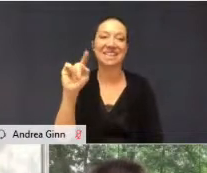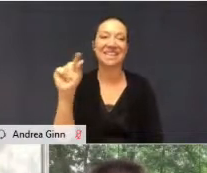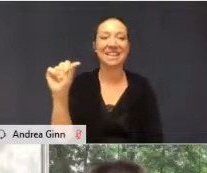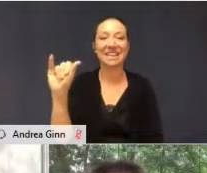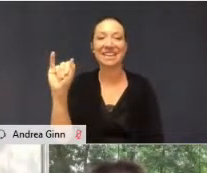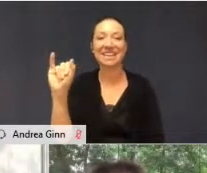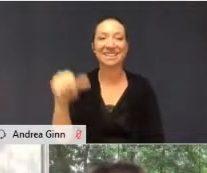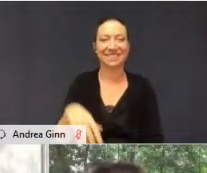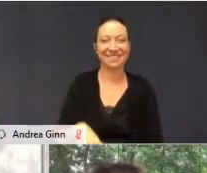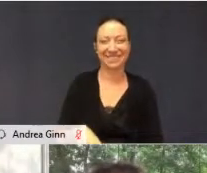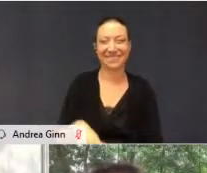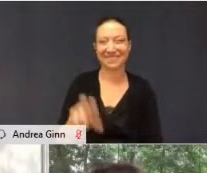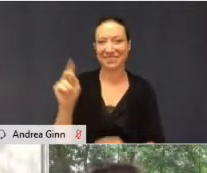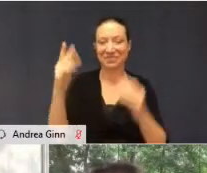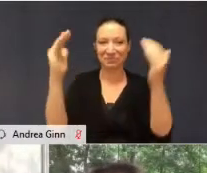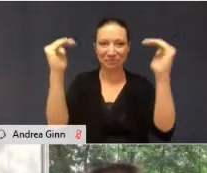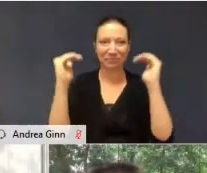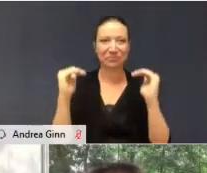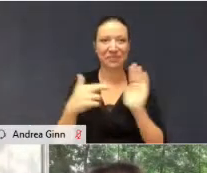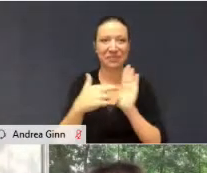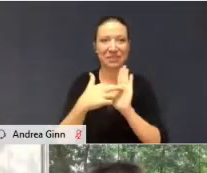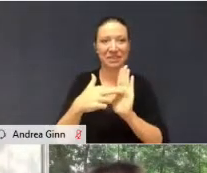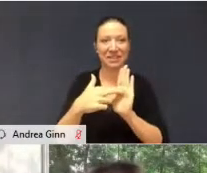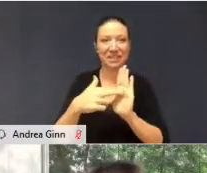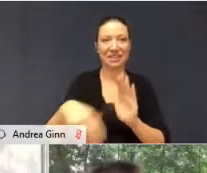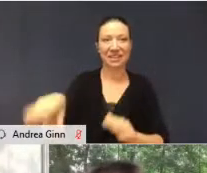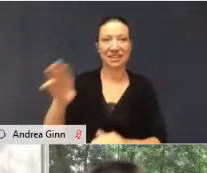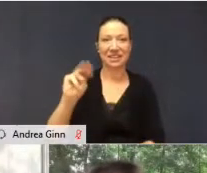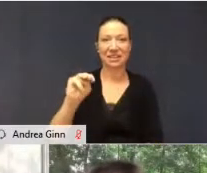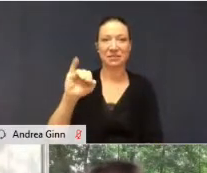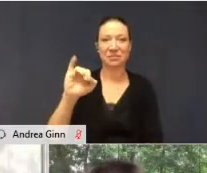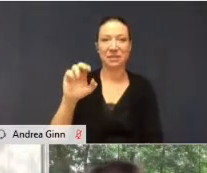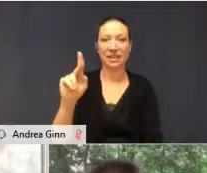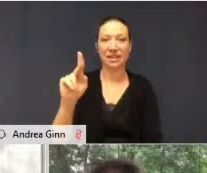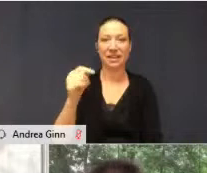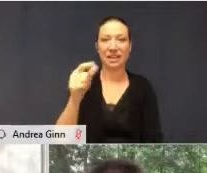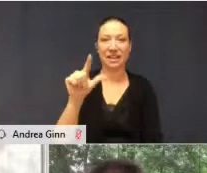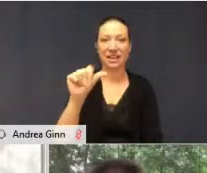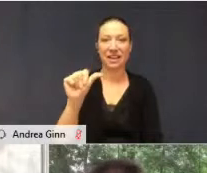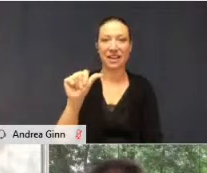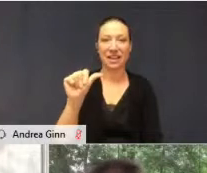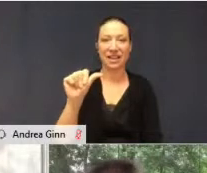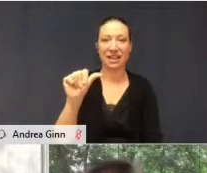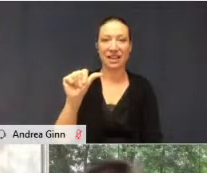good. Representative Micaela Lara Cadena.